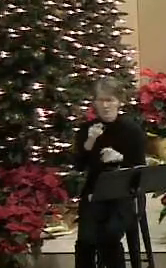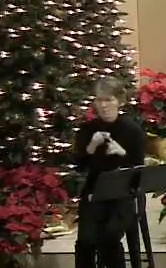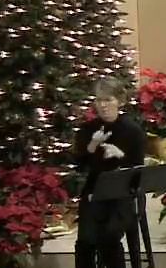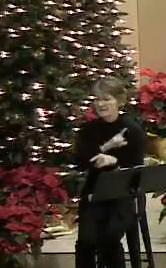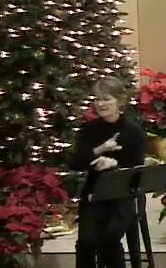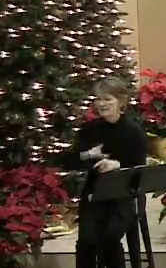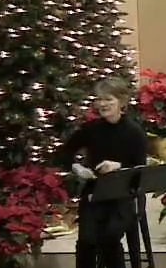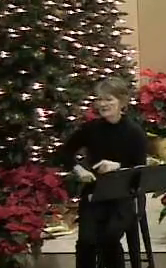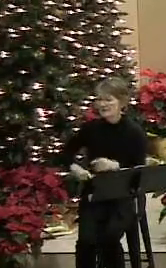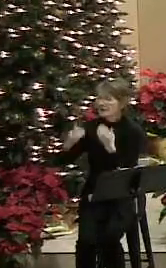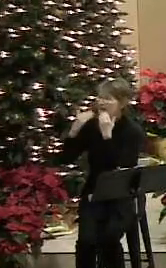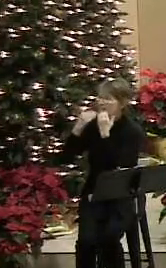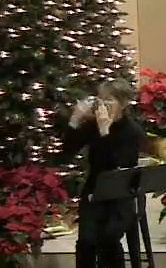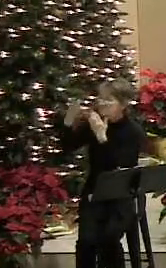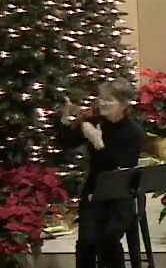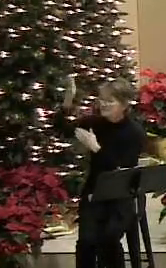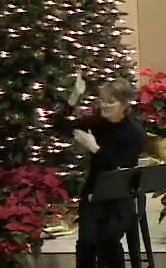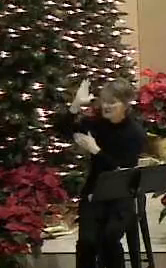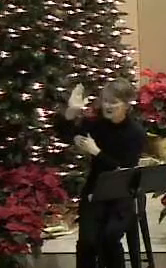Lord.